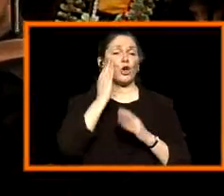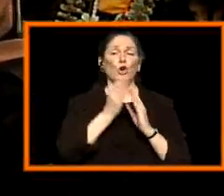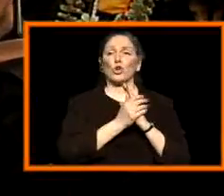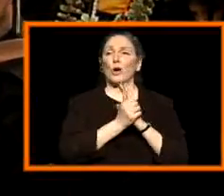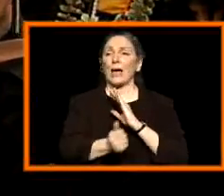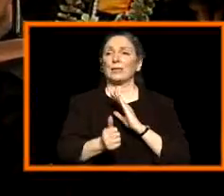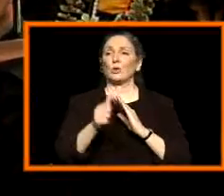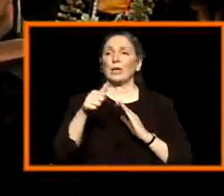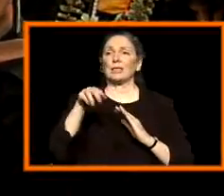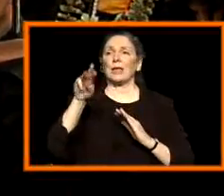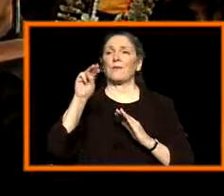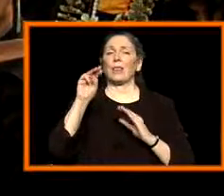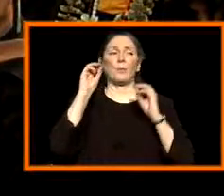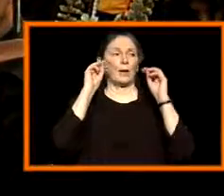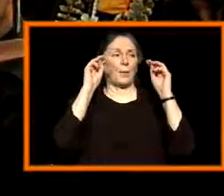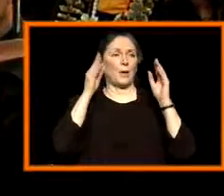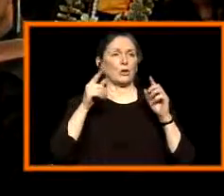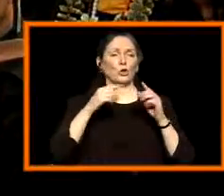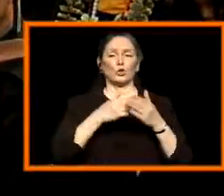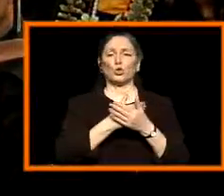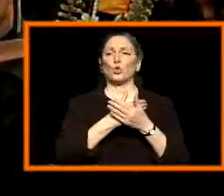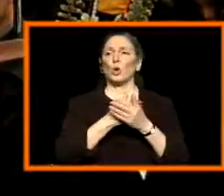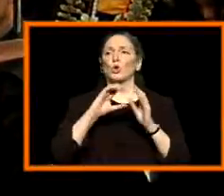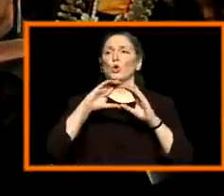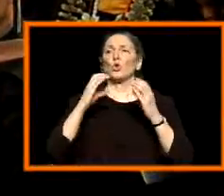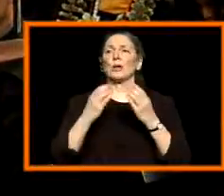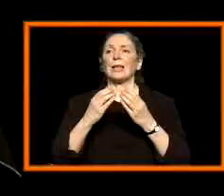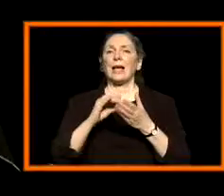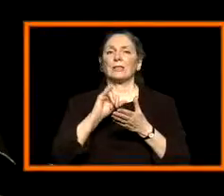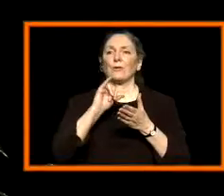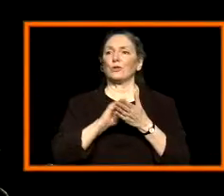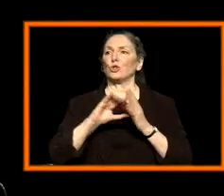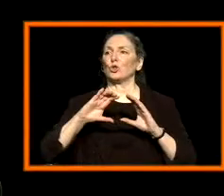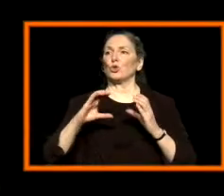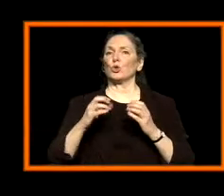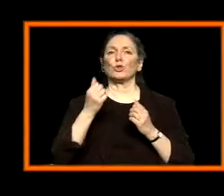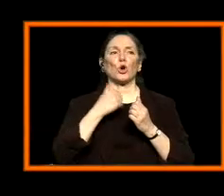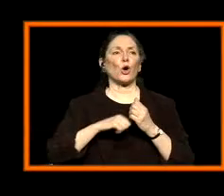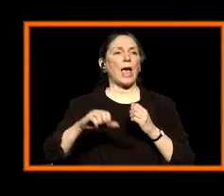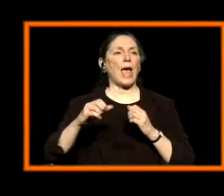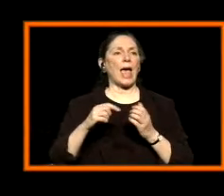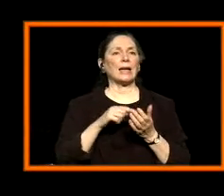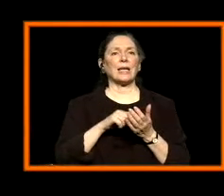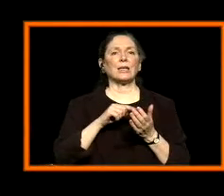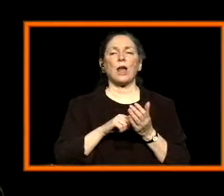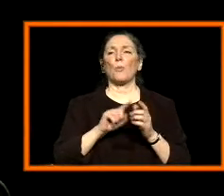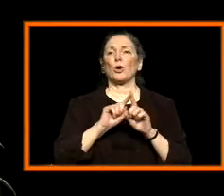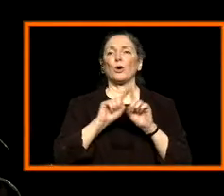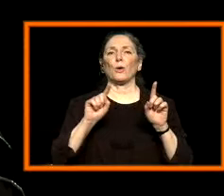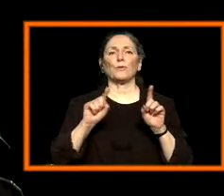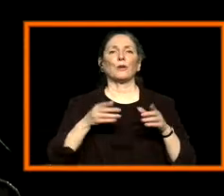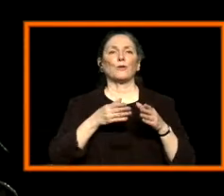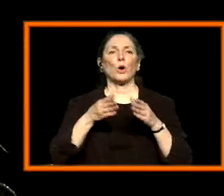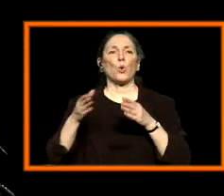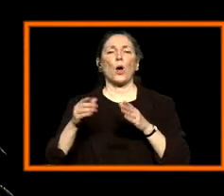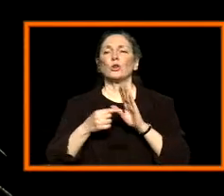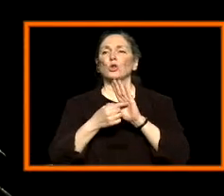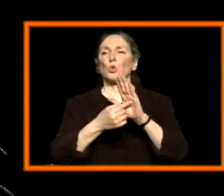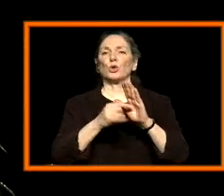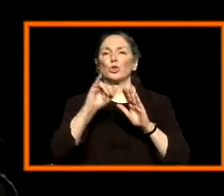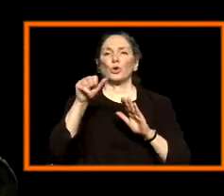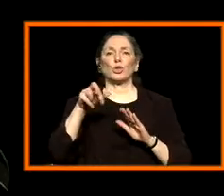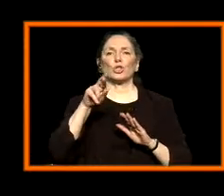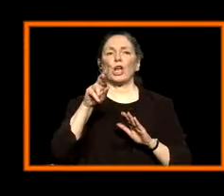as an alumni mentor to a new class of students, or any number of ways that you will show your